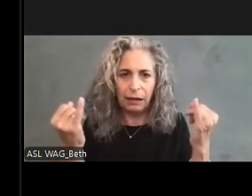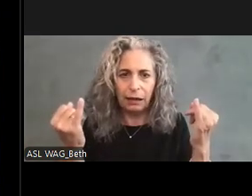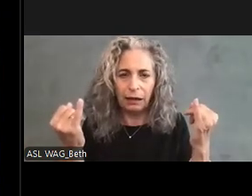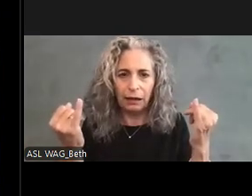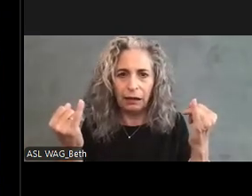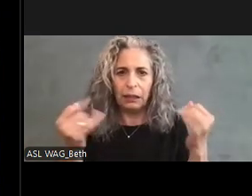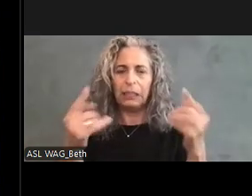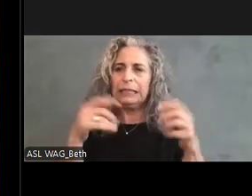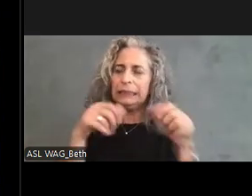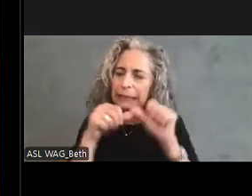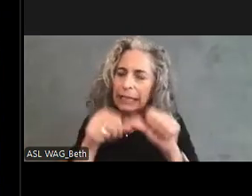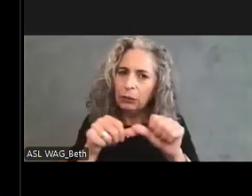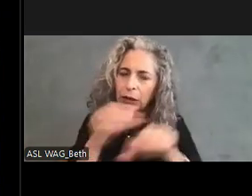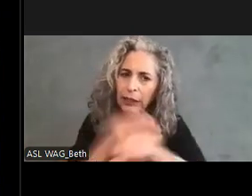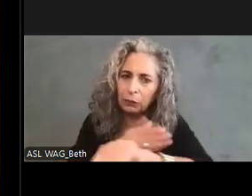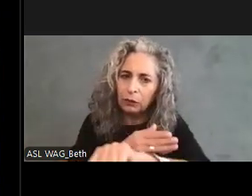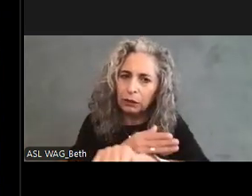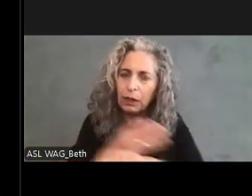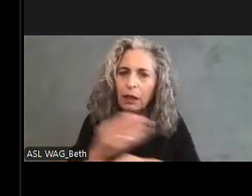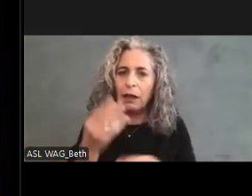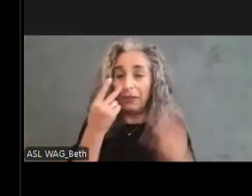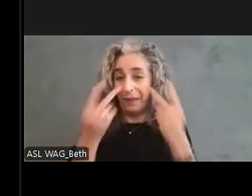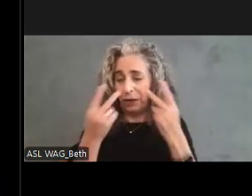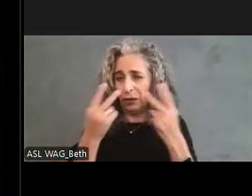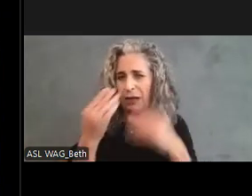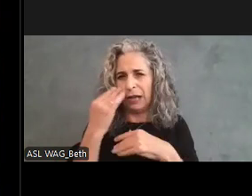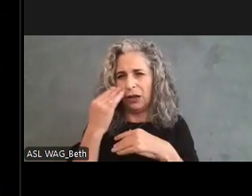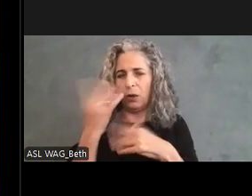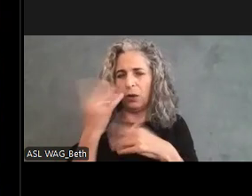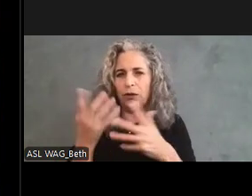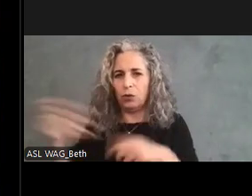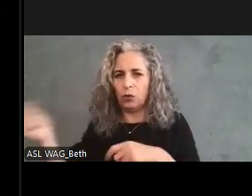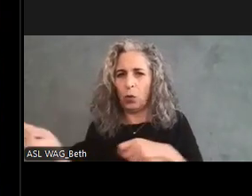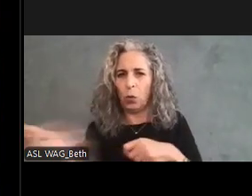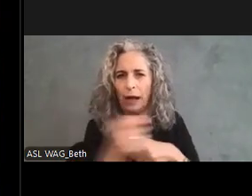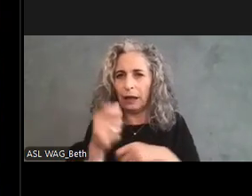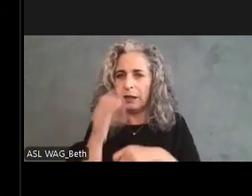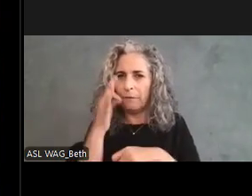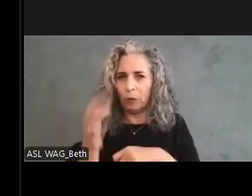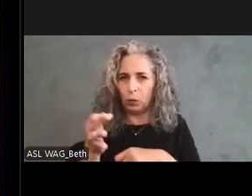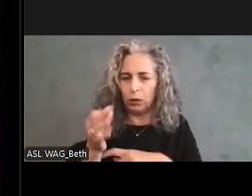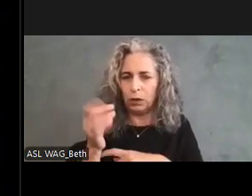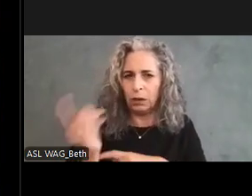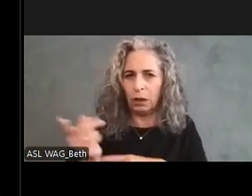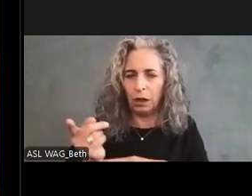this. Aside from little visual effects, like I know when you slice a fruit in,